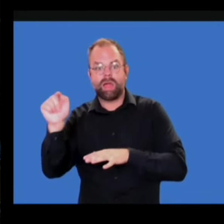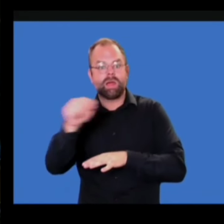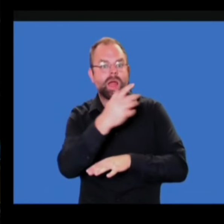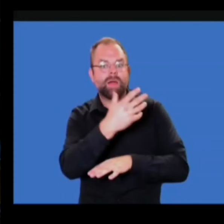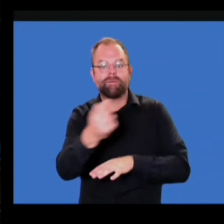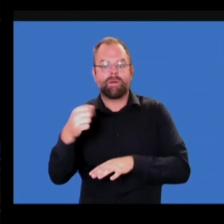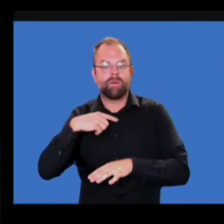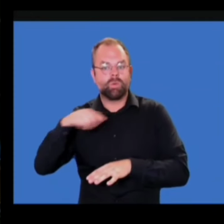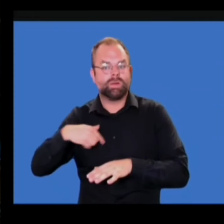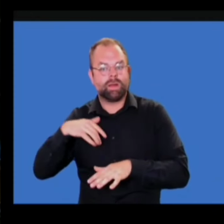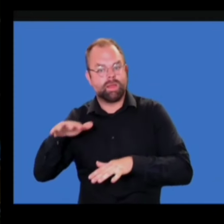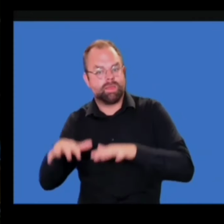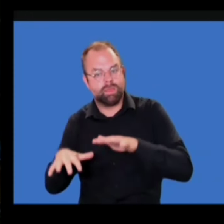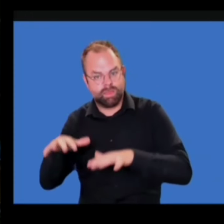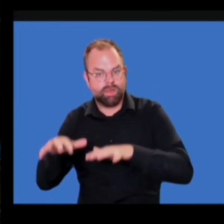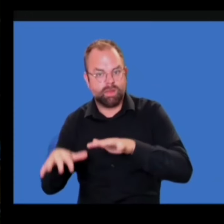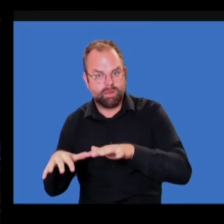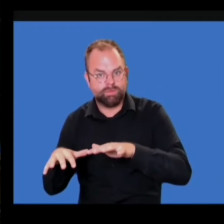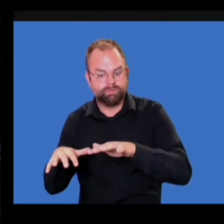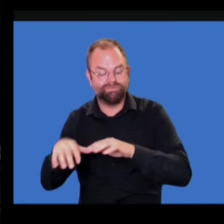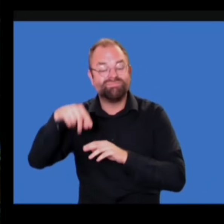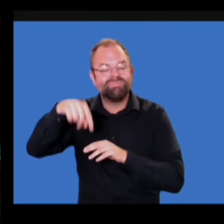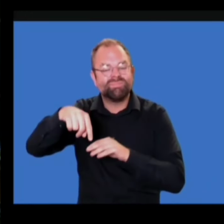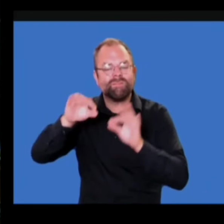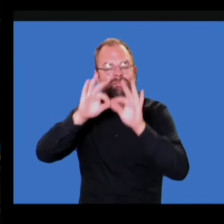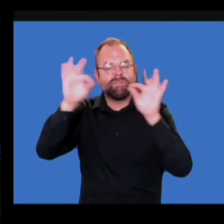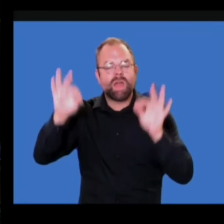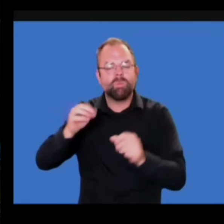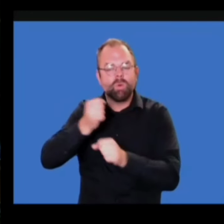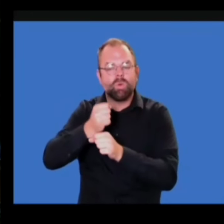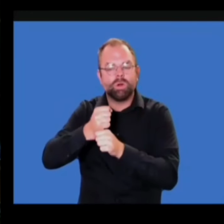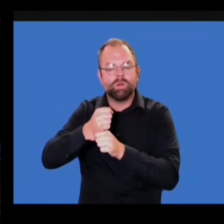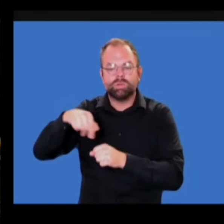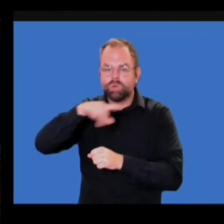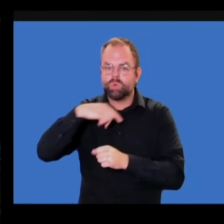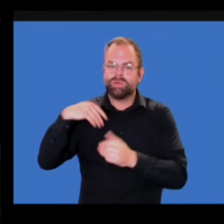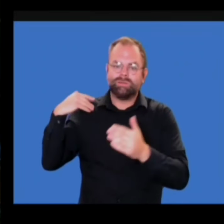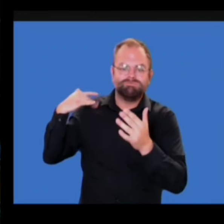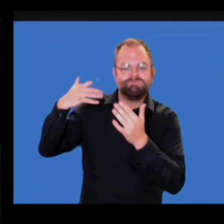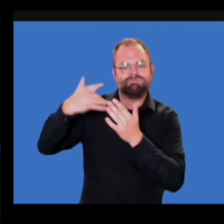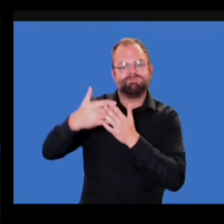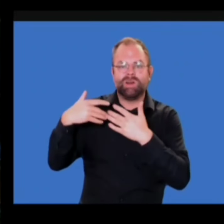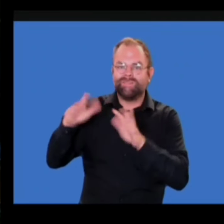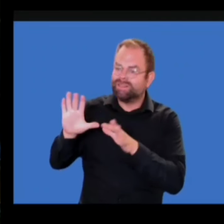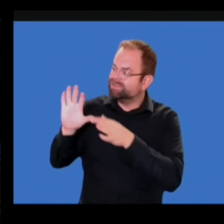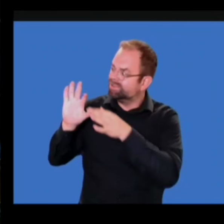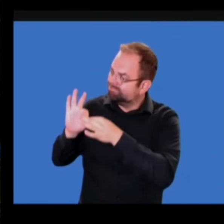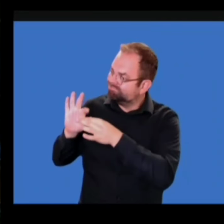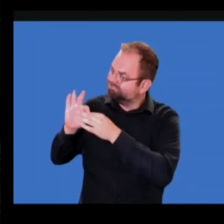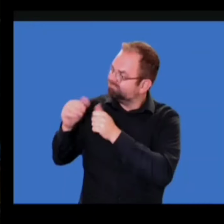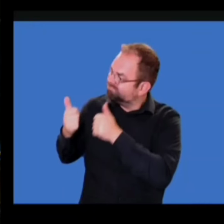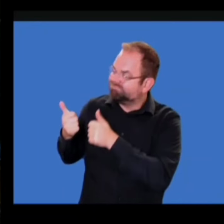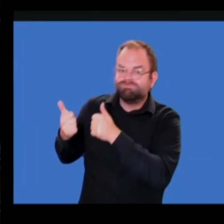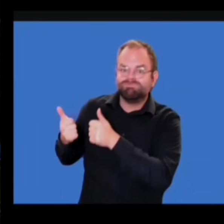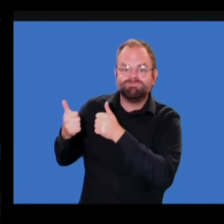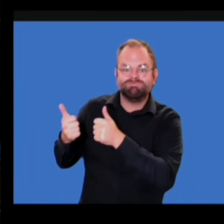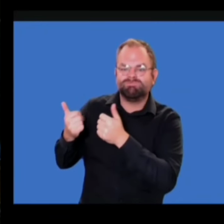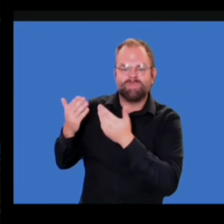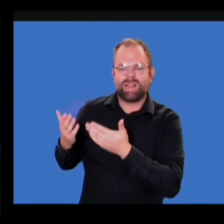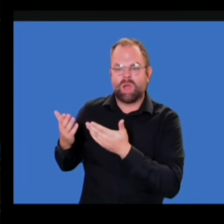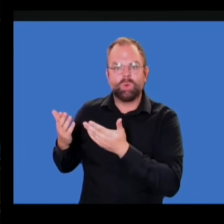institutions to ensure they are equipped and effective to effectively address the challenges of